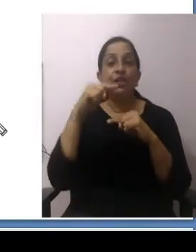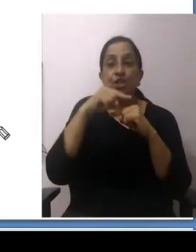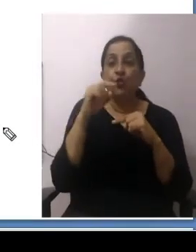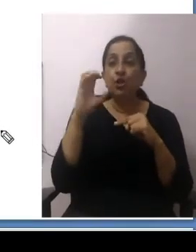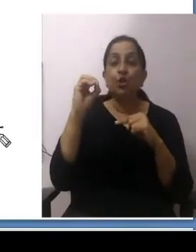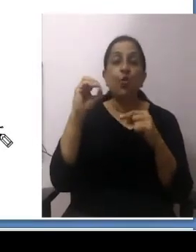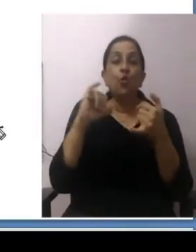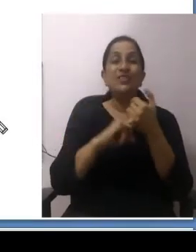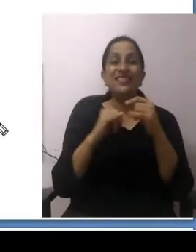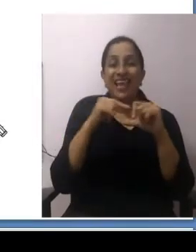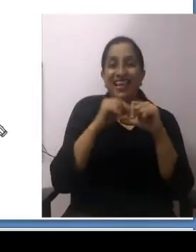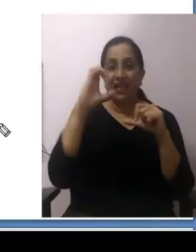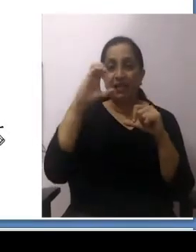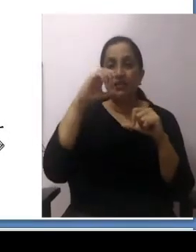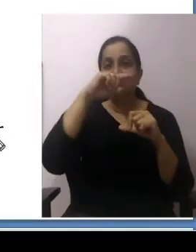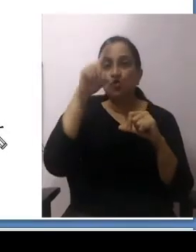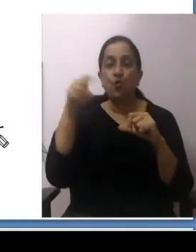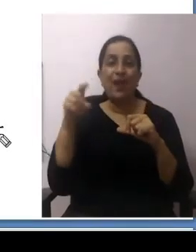squared